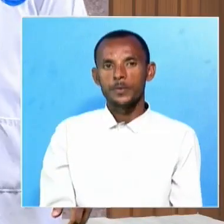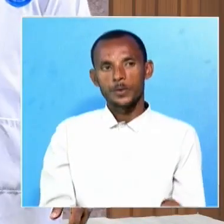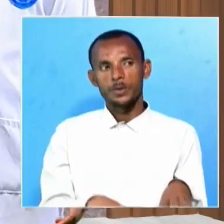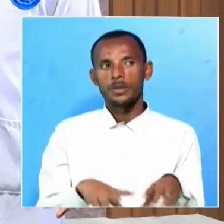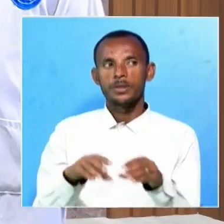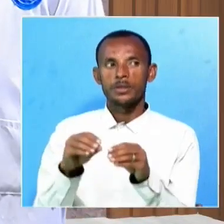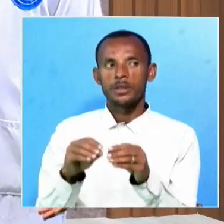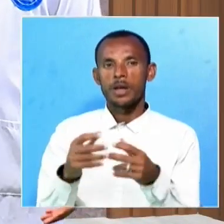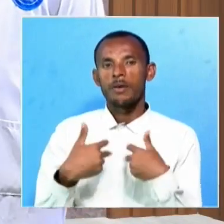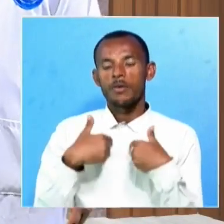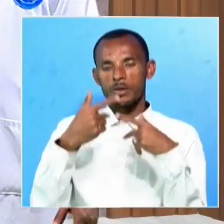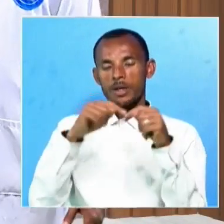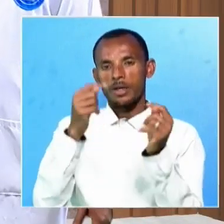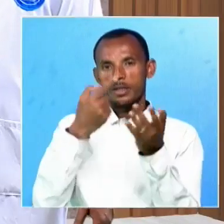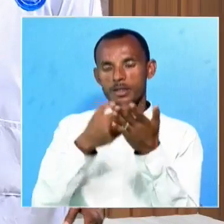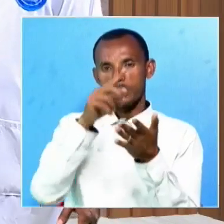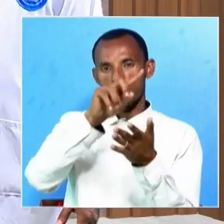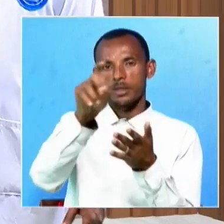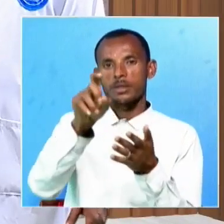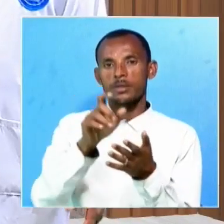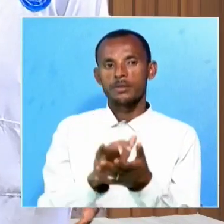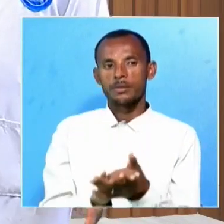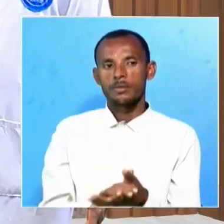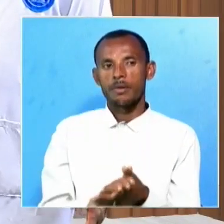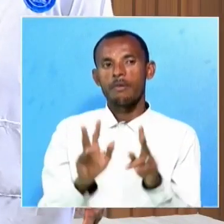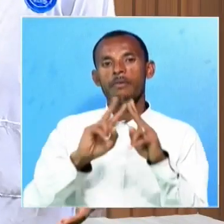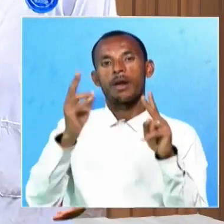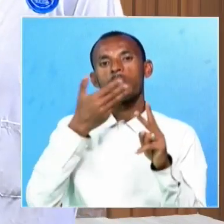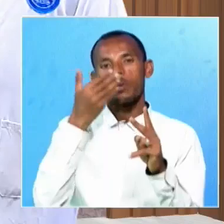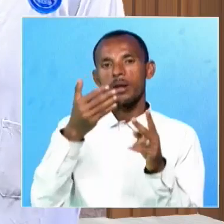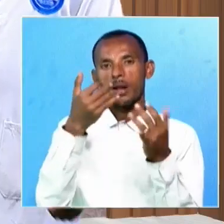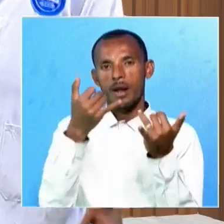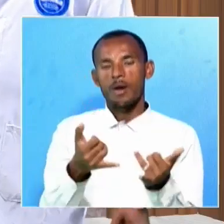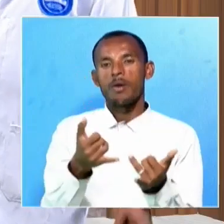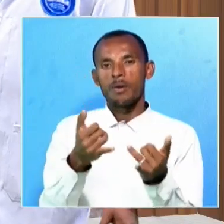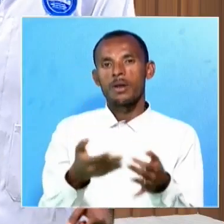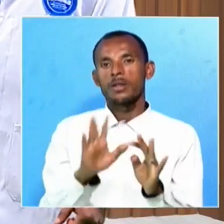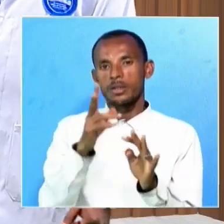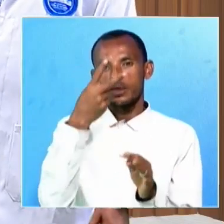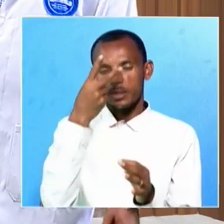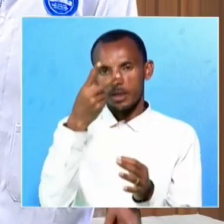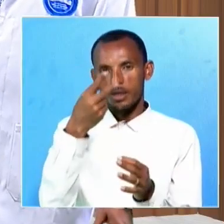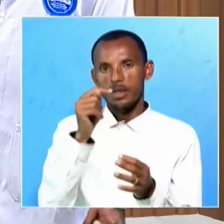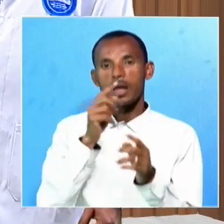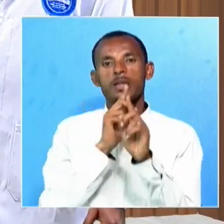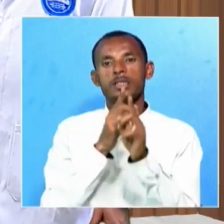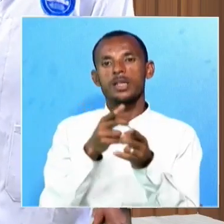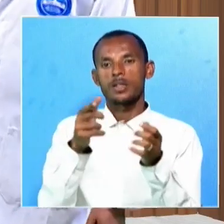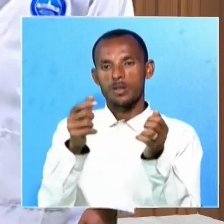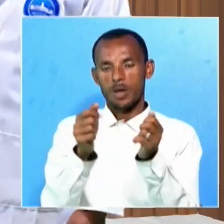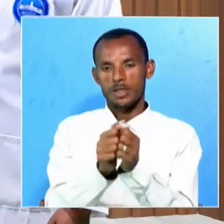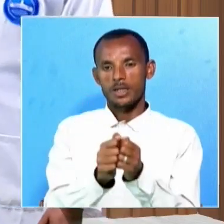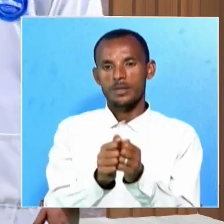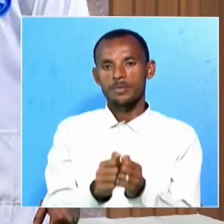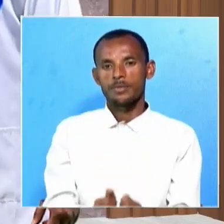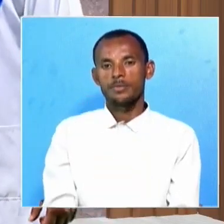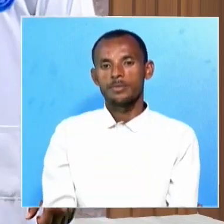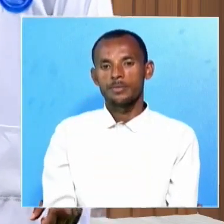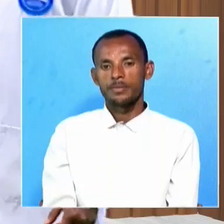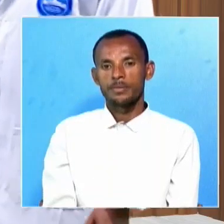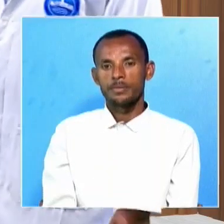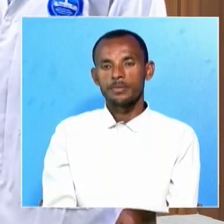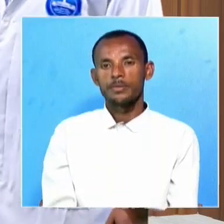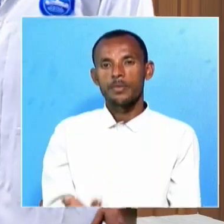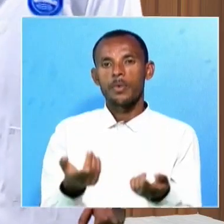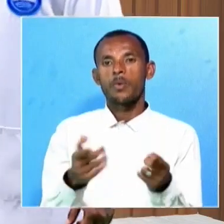Students, have you tried the question? Very nice. Now let's see the answer together.